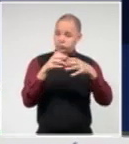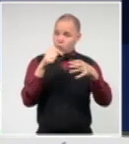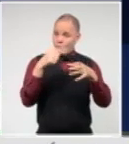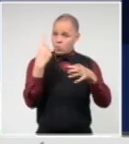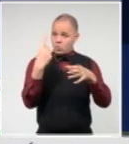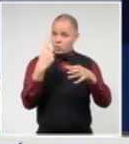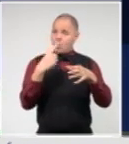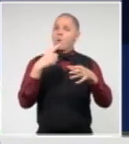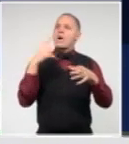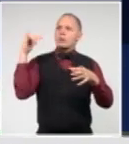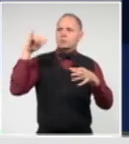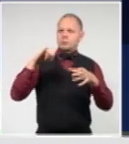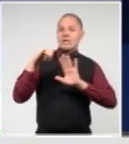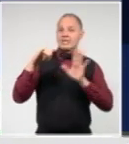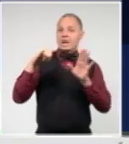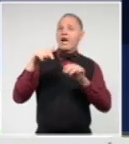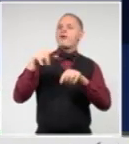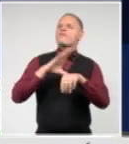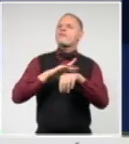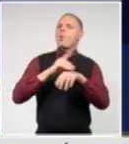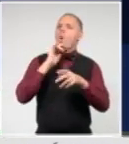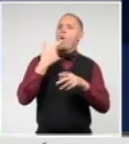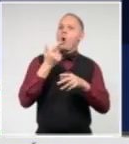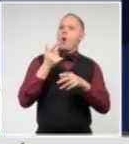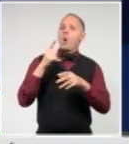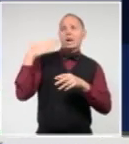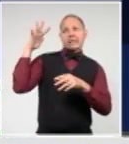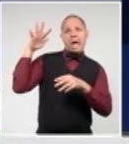of all diagnosed cases on the island.